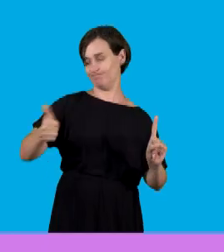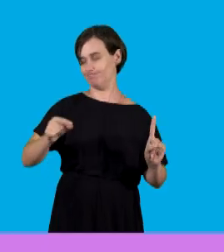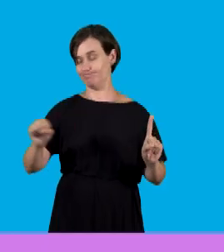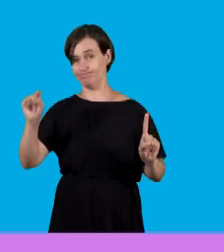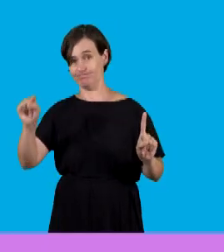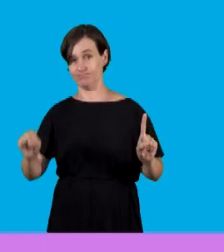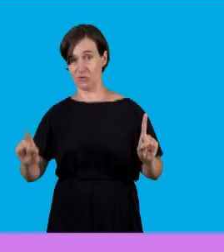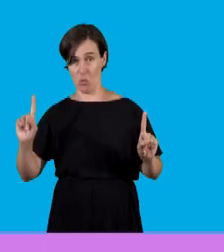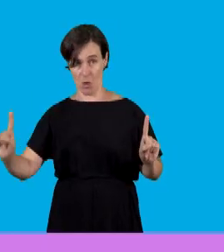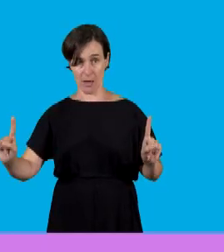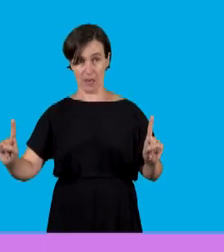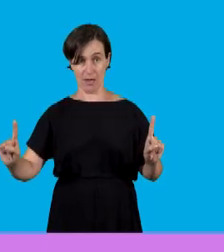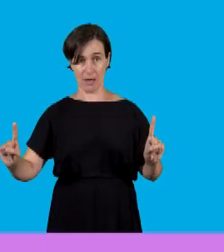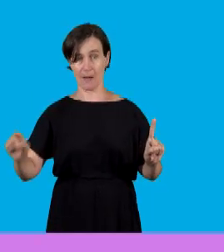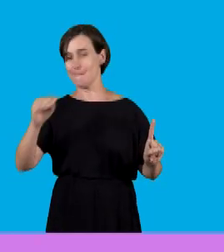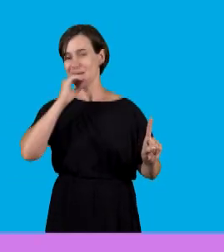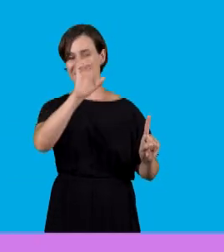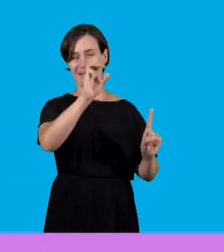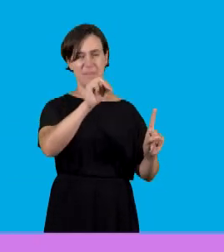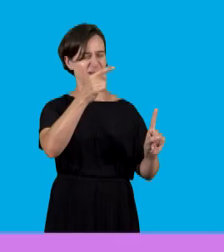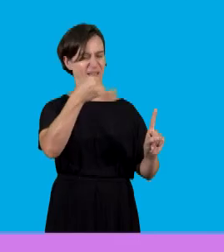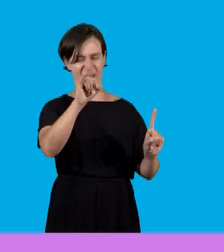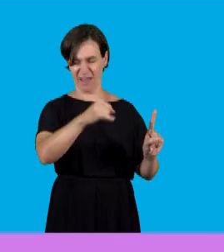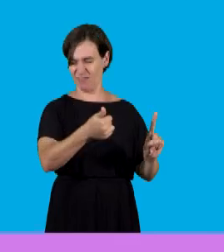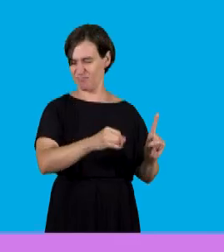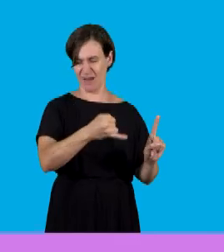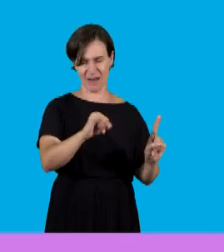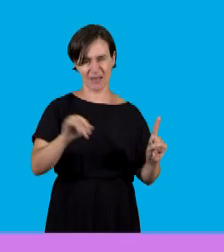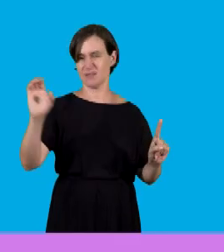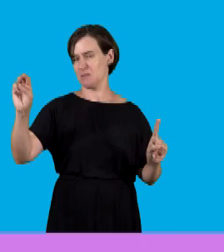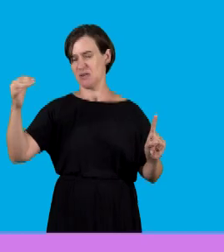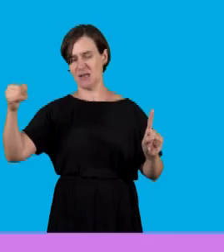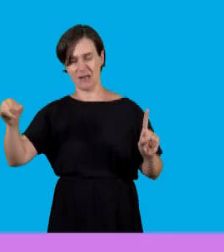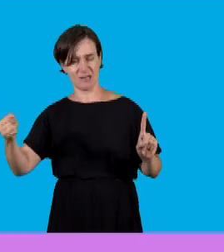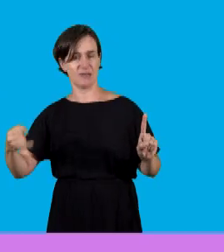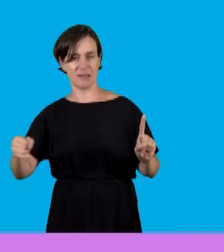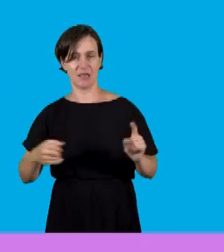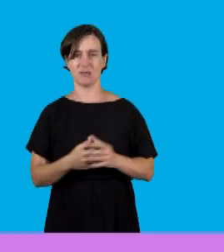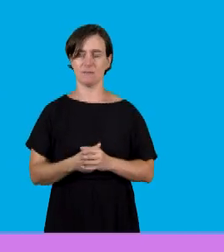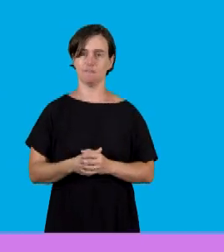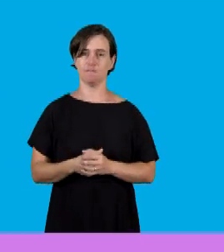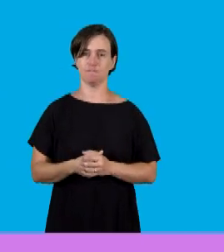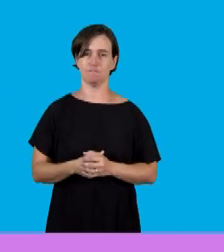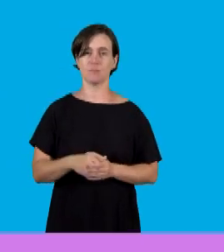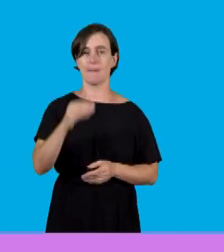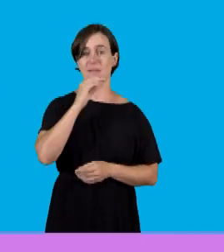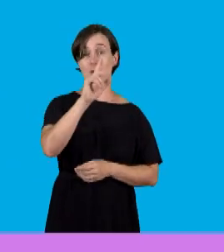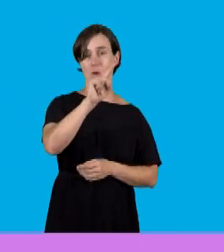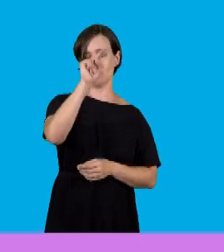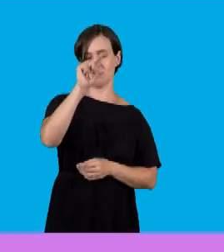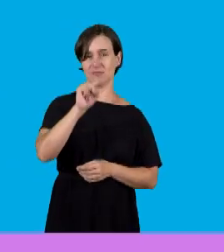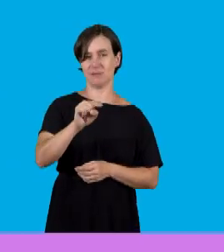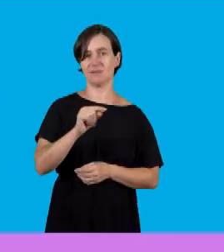1 centimeter, divide by 1 centimeter. This means all of this will give us 1 on our left hand side, and on our right hand side we'll